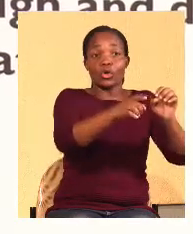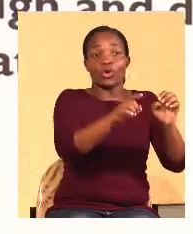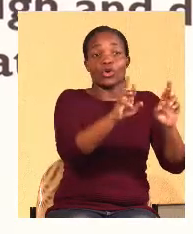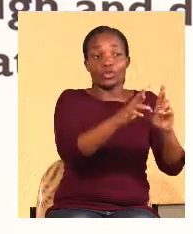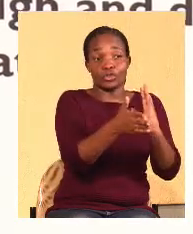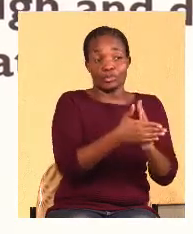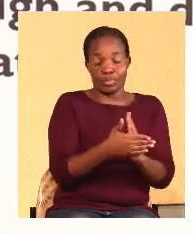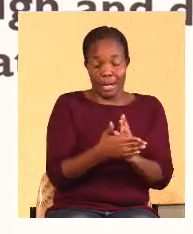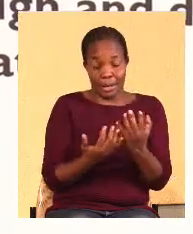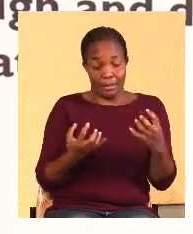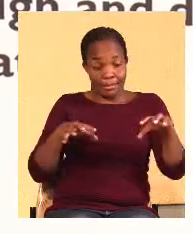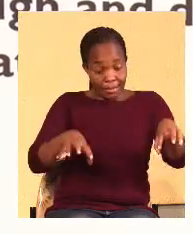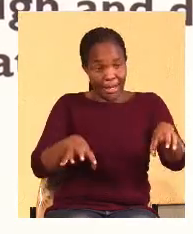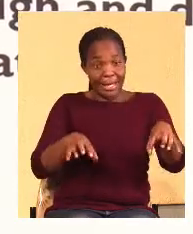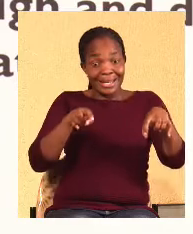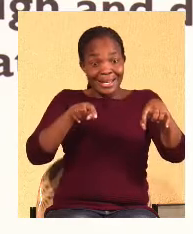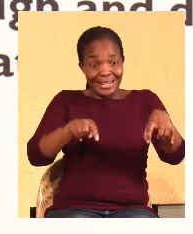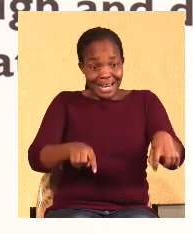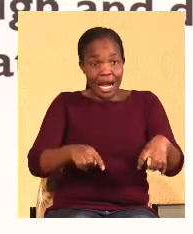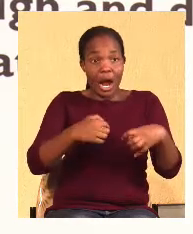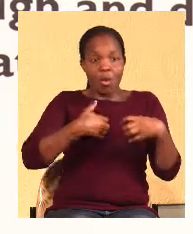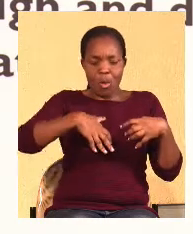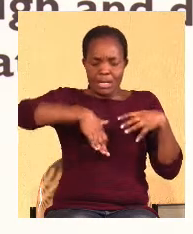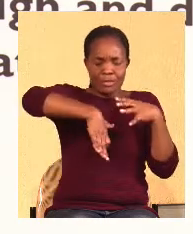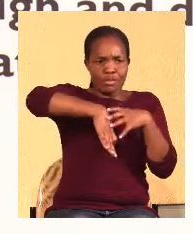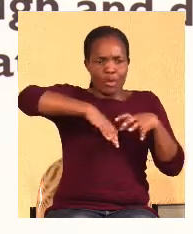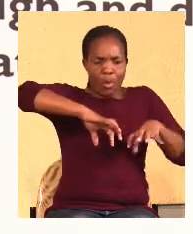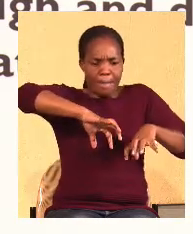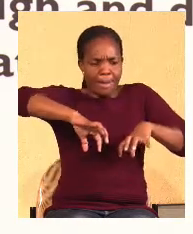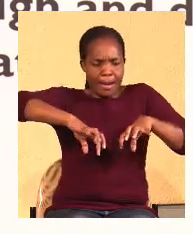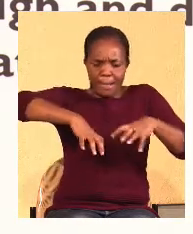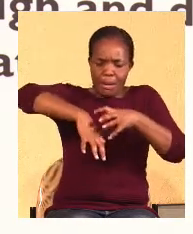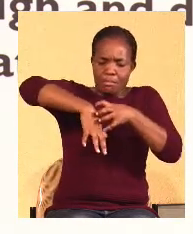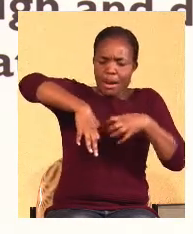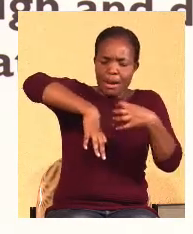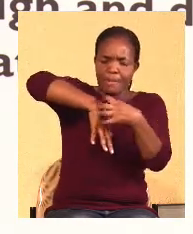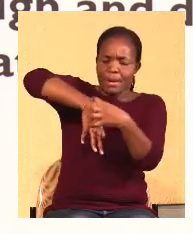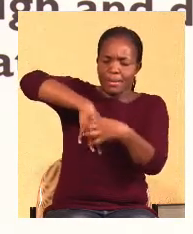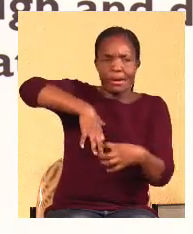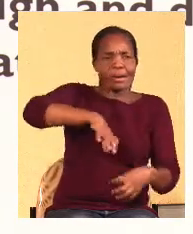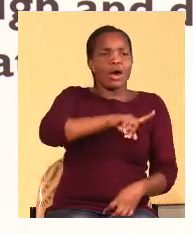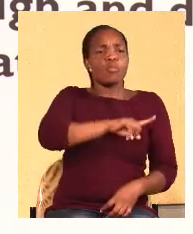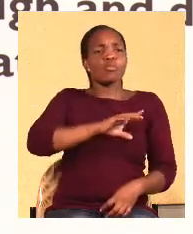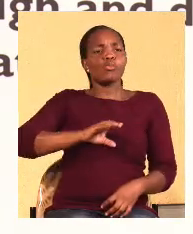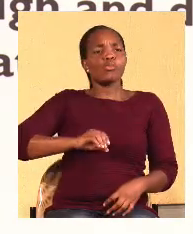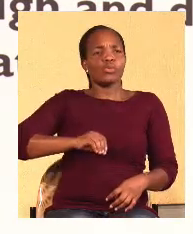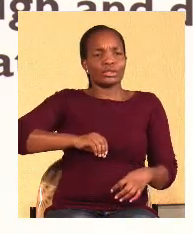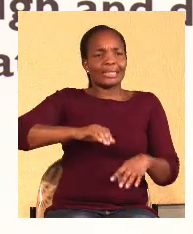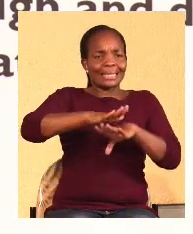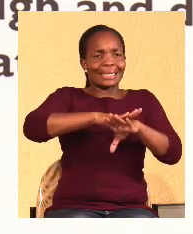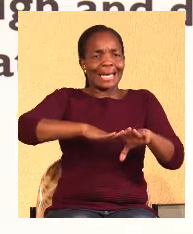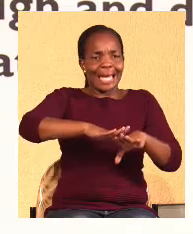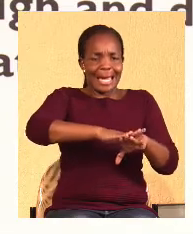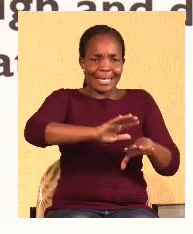have divided the country into 10 zones, and that's another important aspect that has